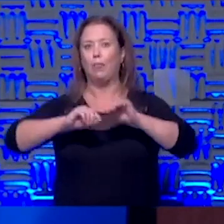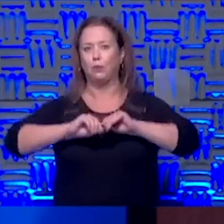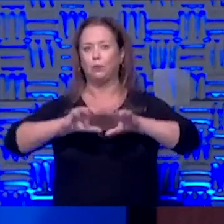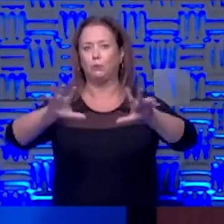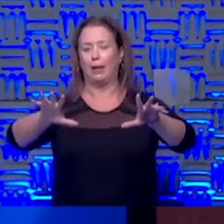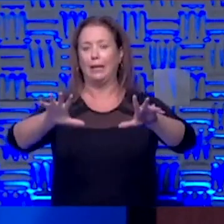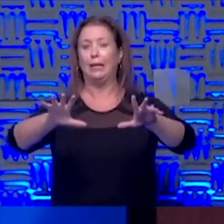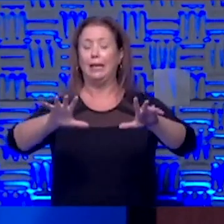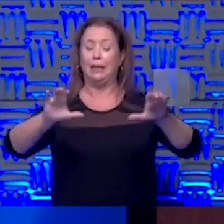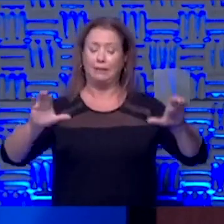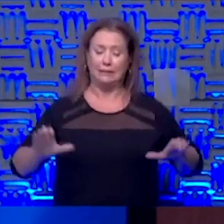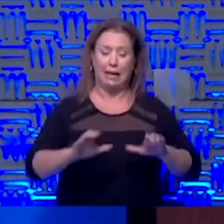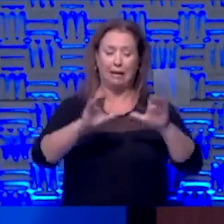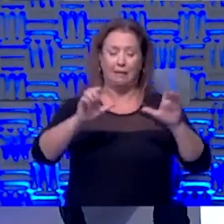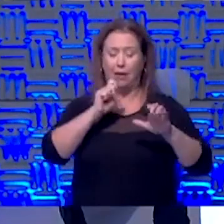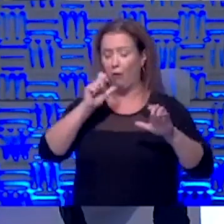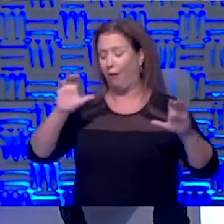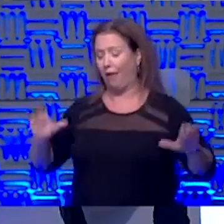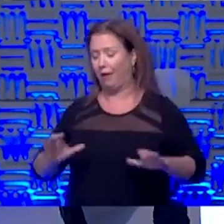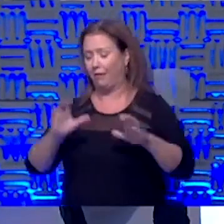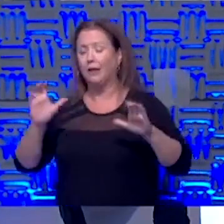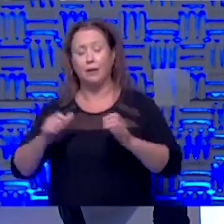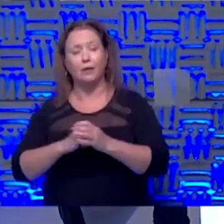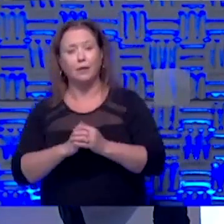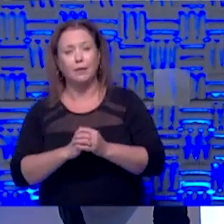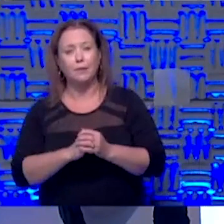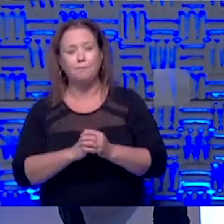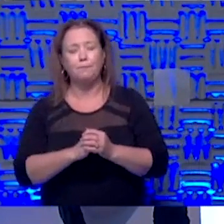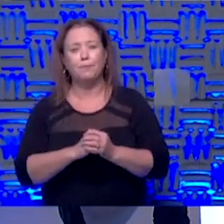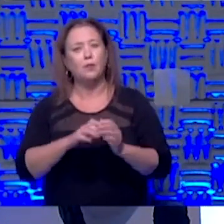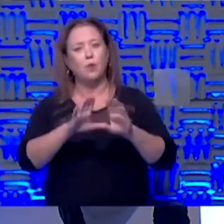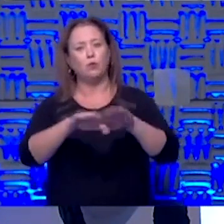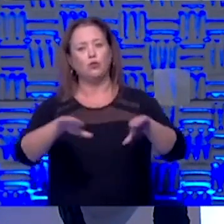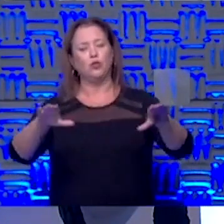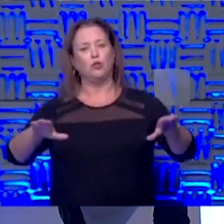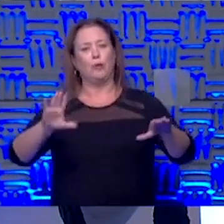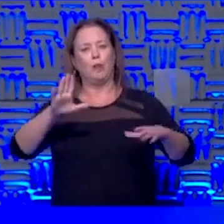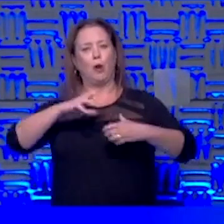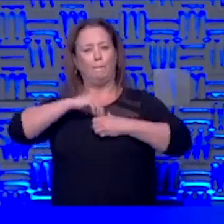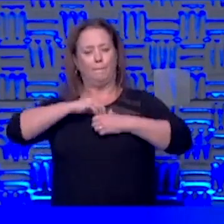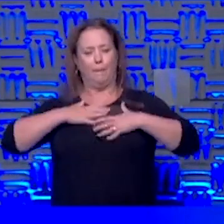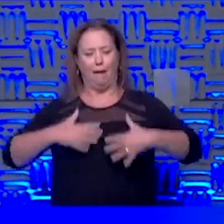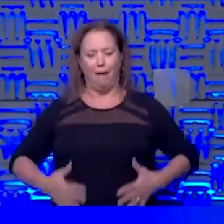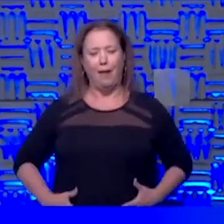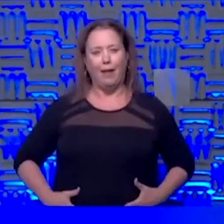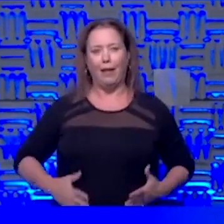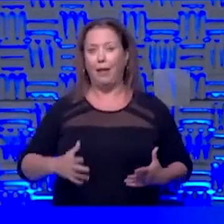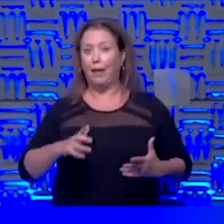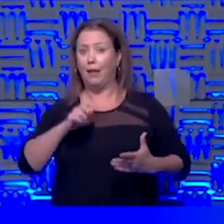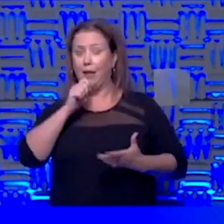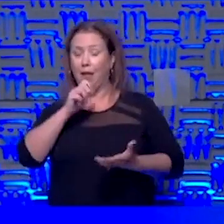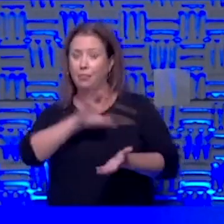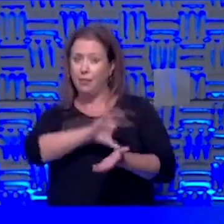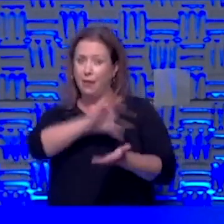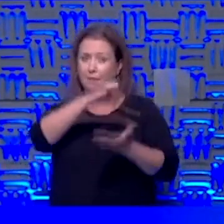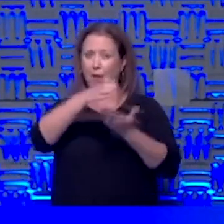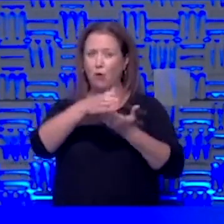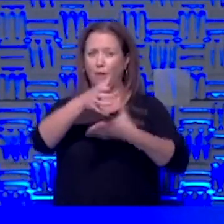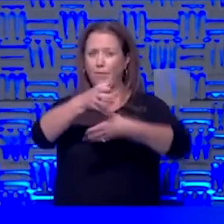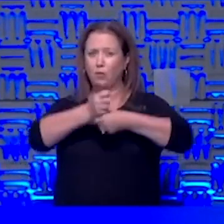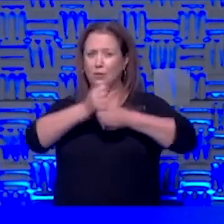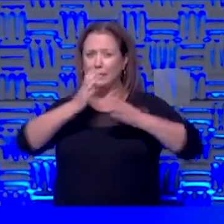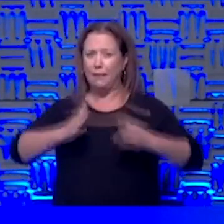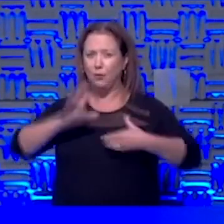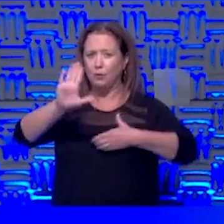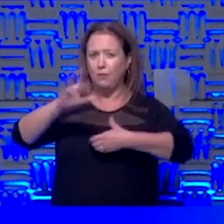activated or not activated. Yeah, It's just different. And some of that is thought to be maybe the children's physiology. Do they not have the amount of the receptors